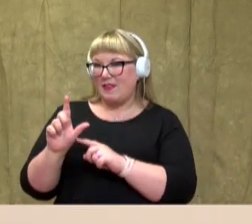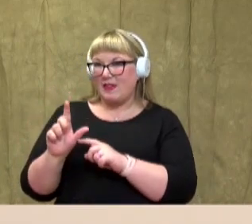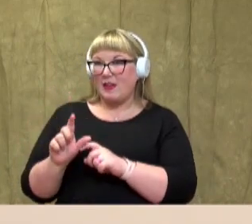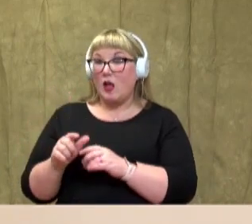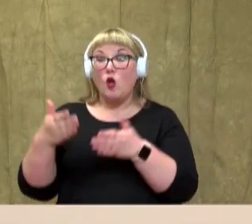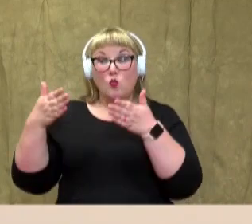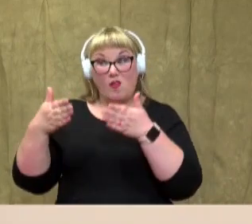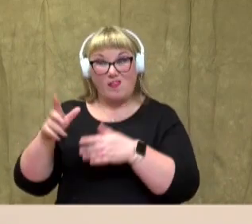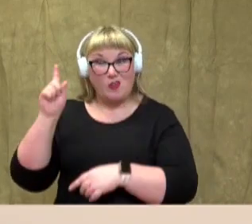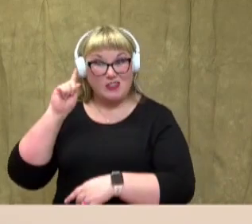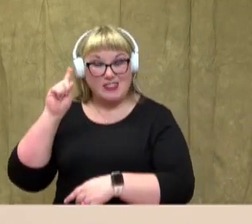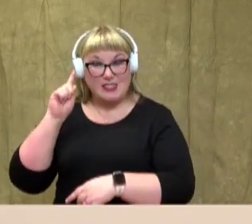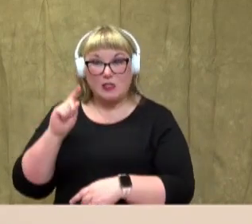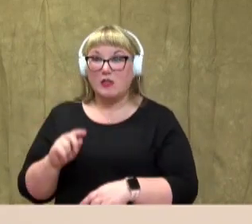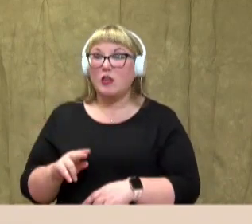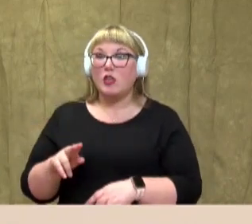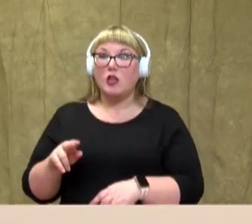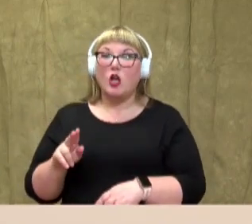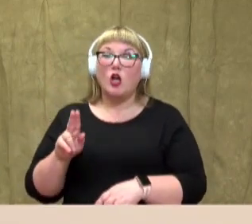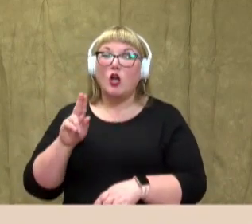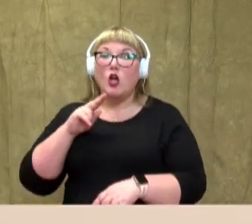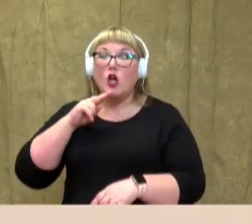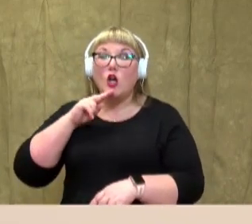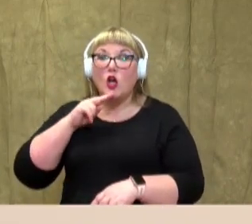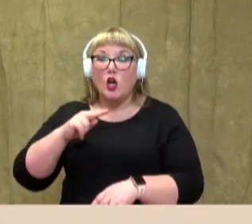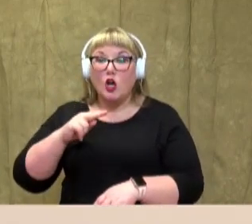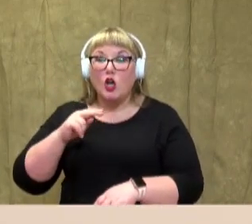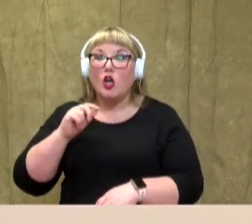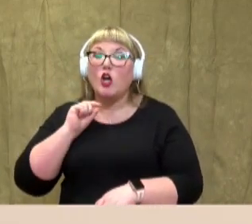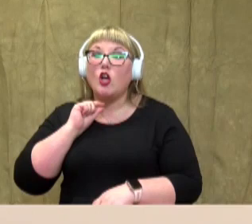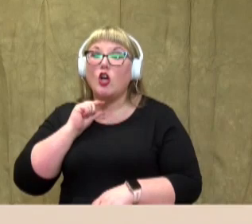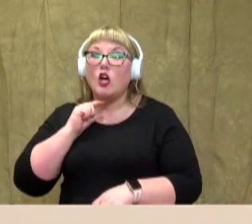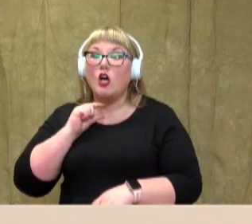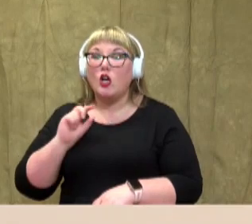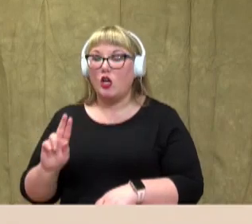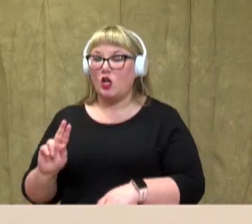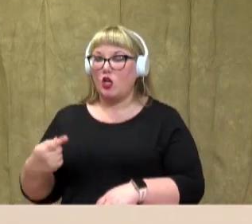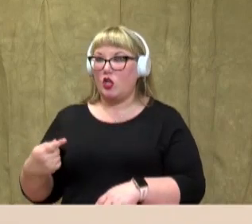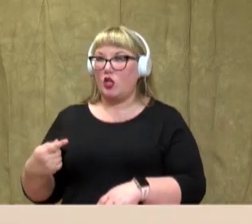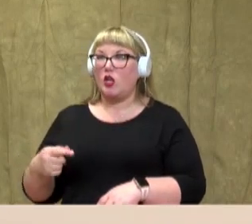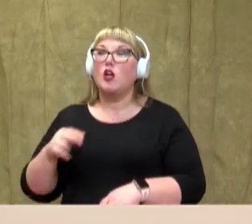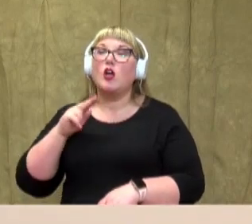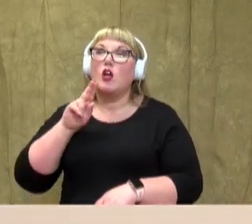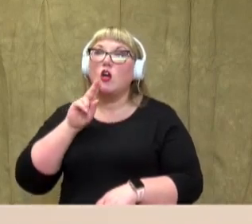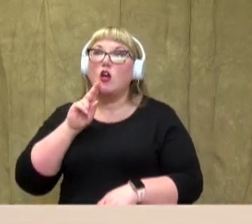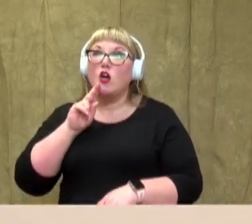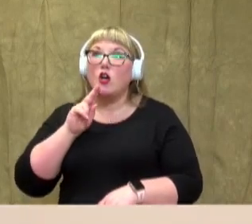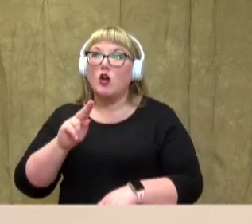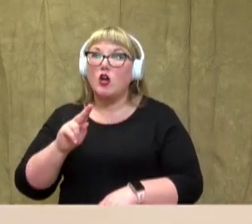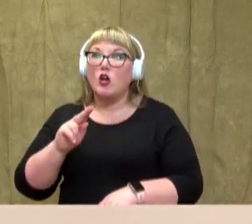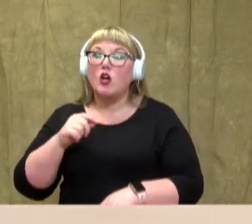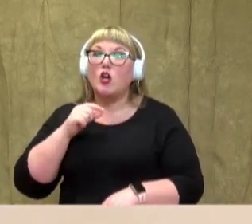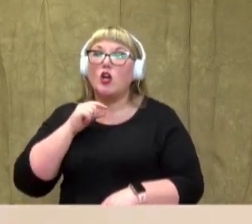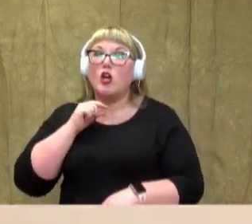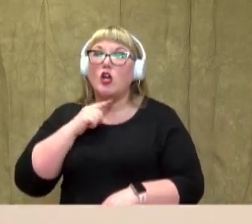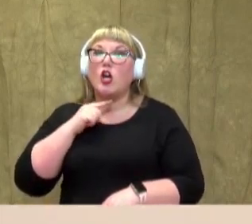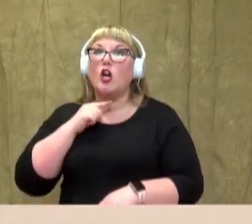on their sounds. Look here. Ugh, ugh. Friends, repeat that for